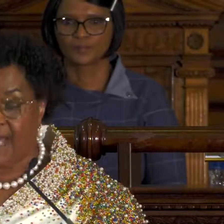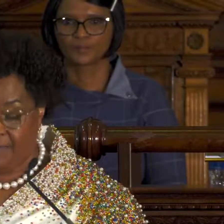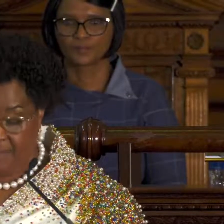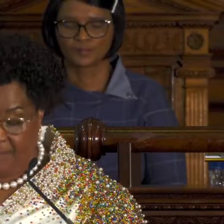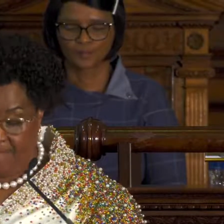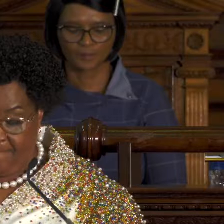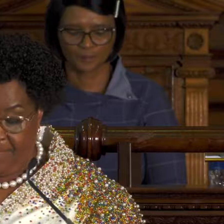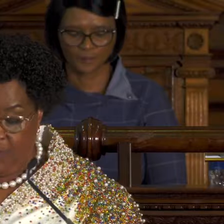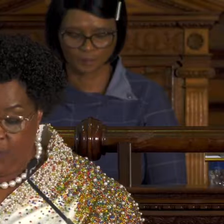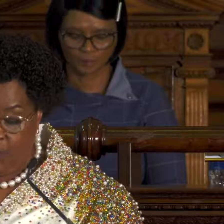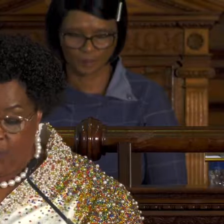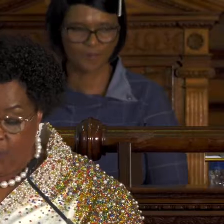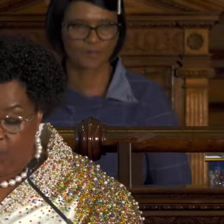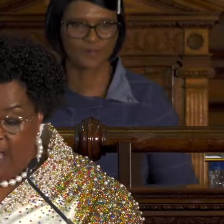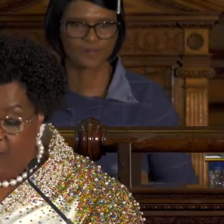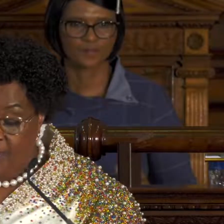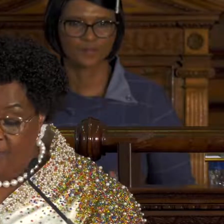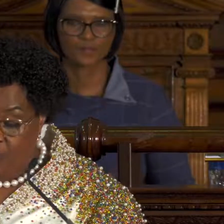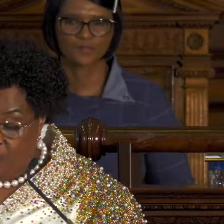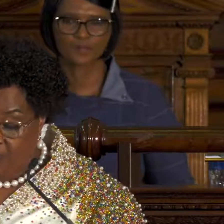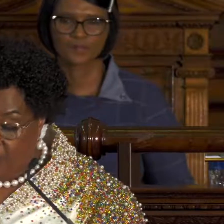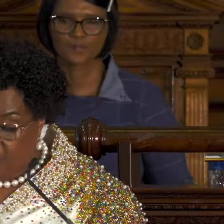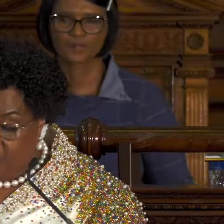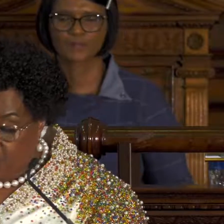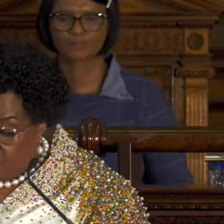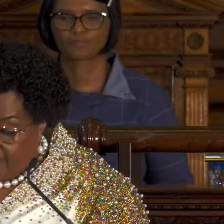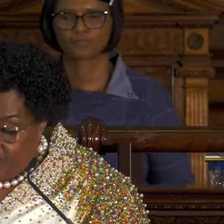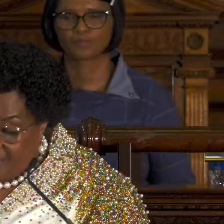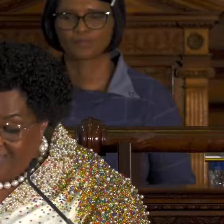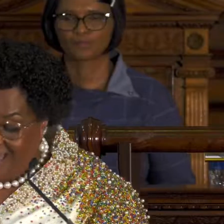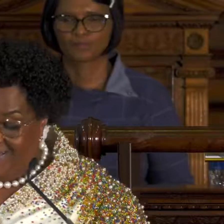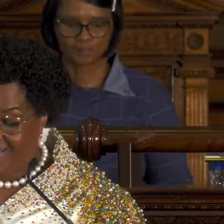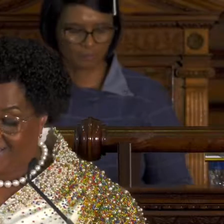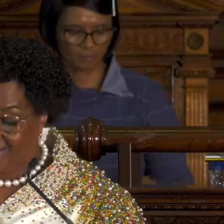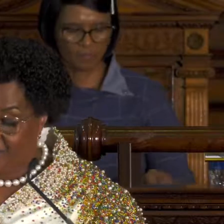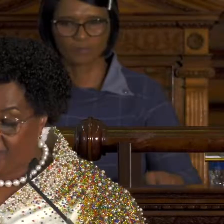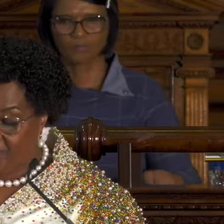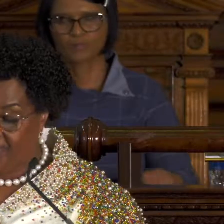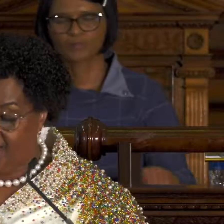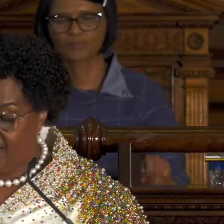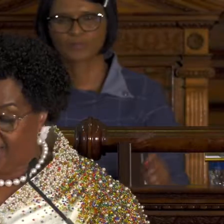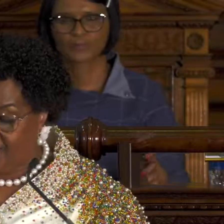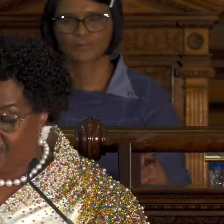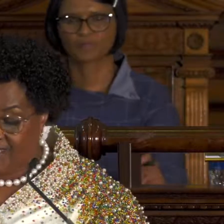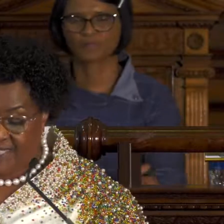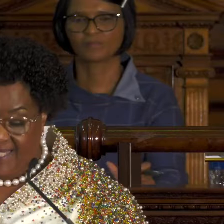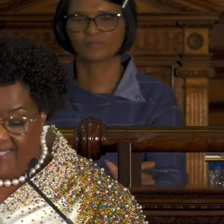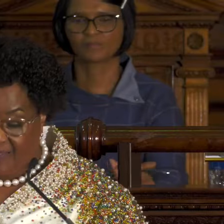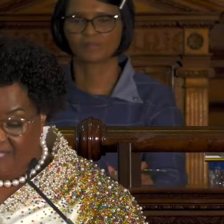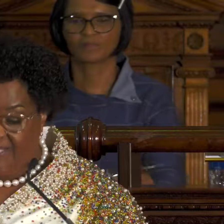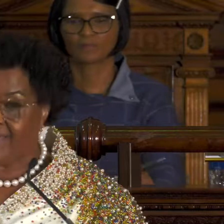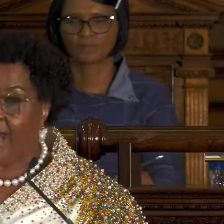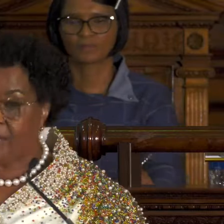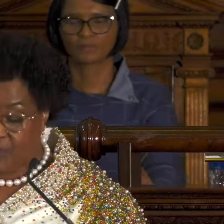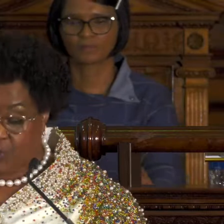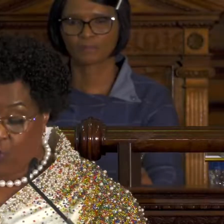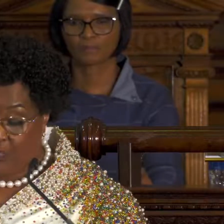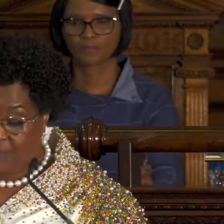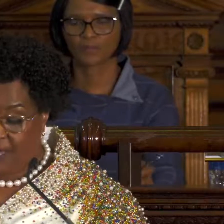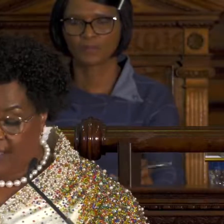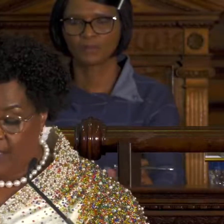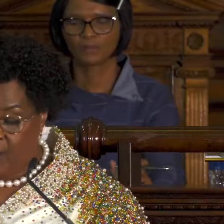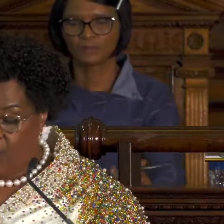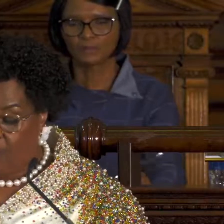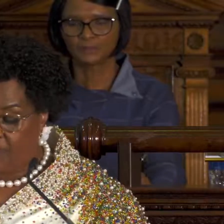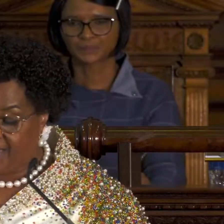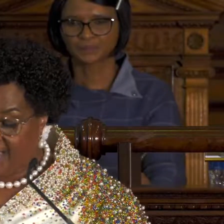Honorable Speaker, we are on the move to reconstruct and rebuild the Free State after the damage